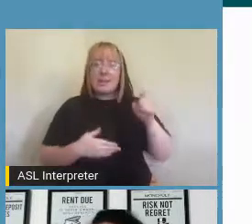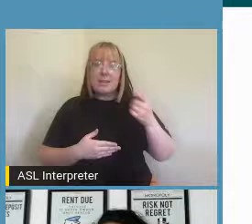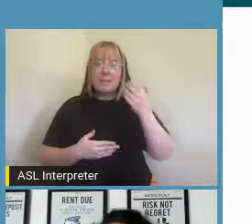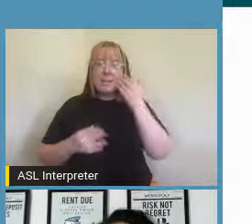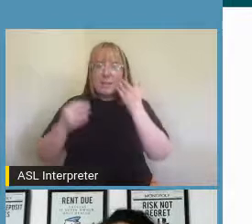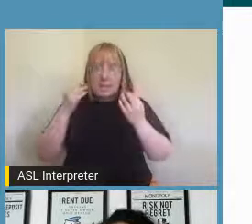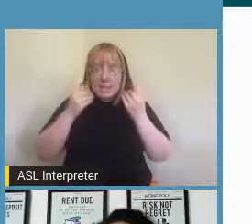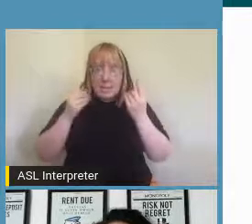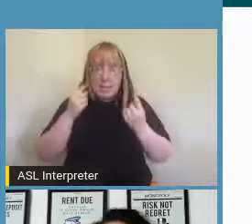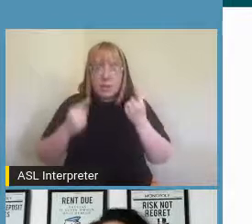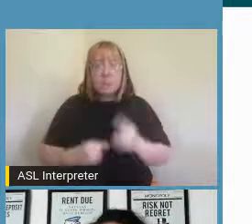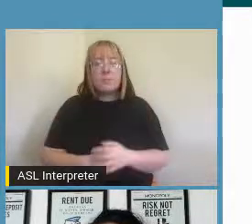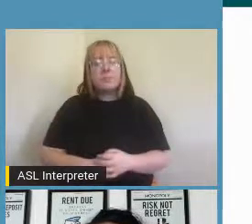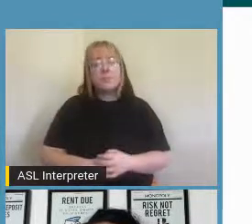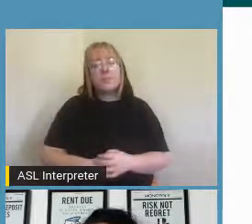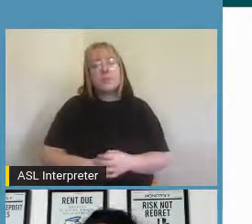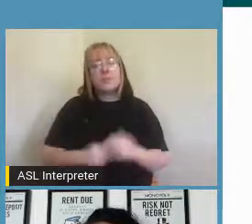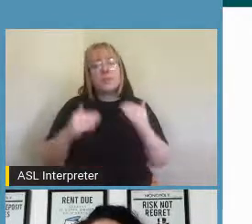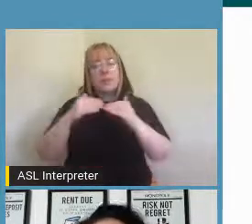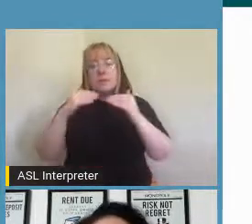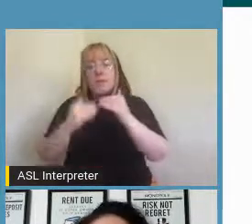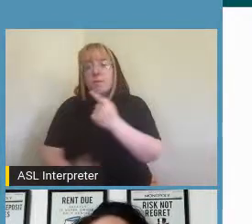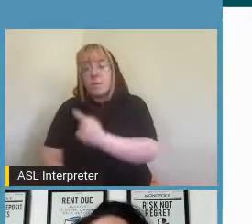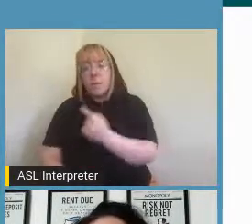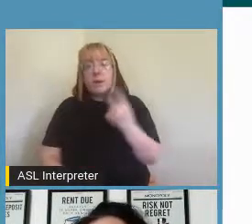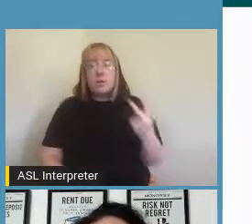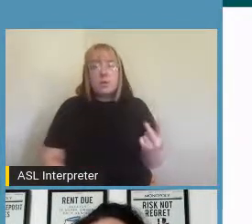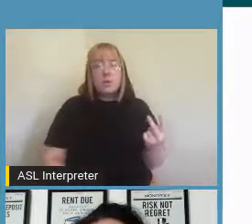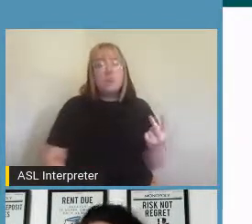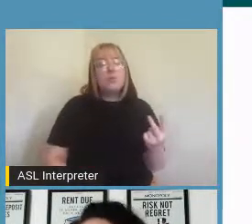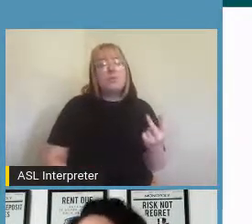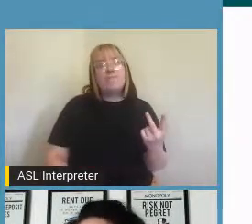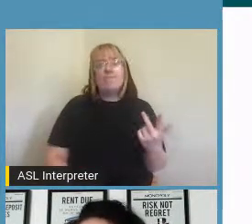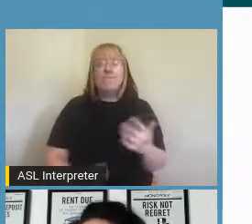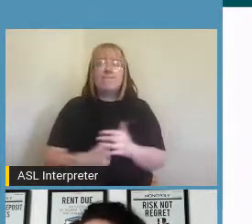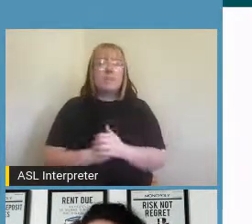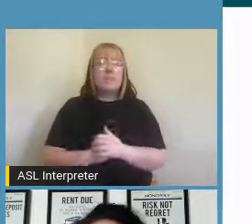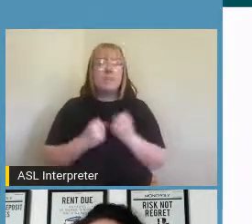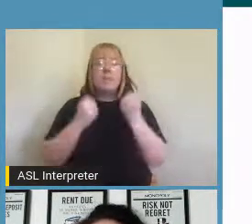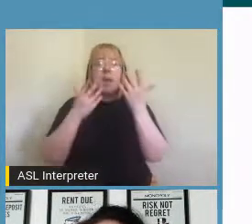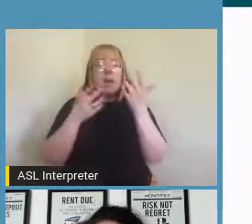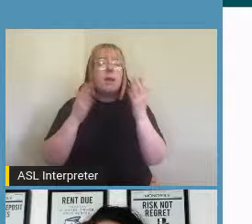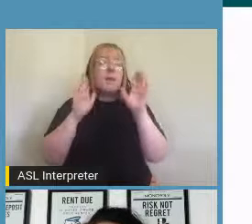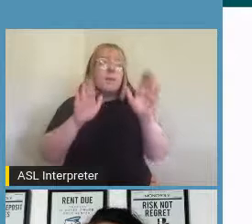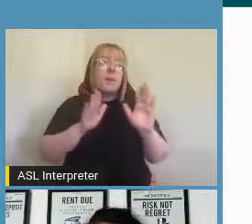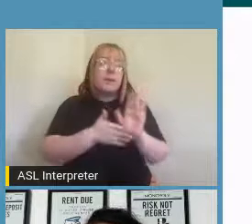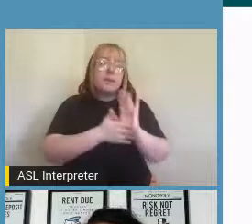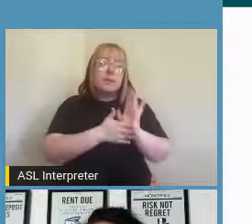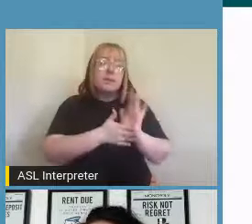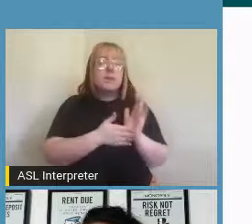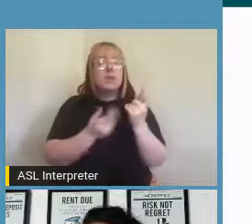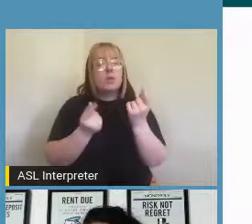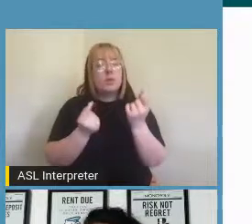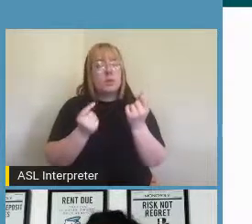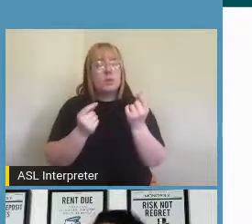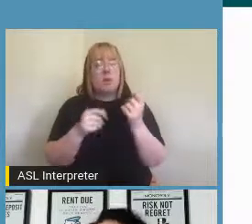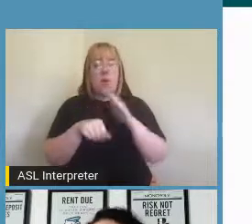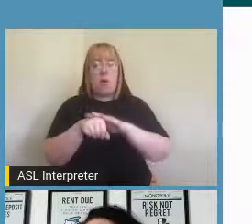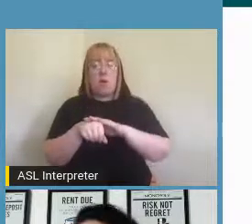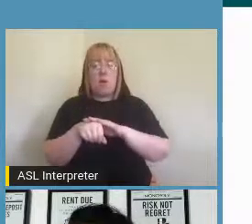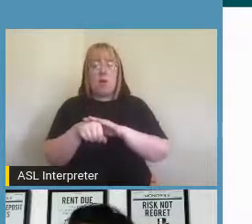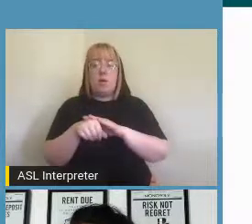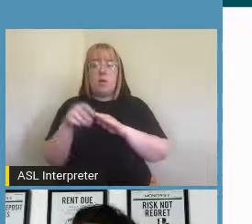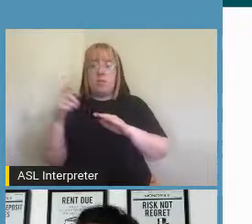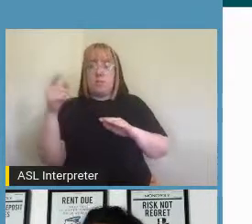2, we have many, great videos that are being done on both sides on the